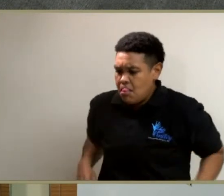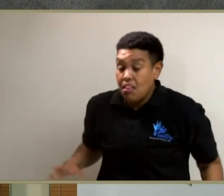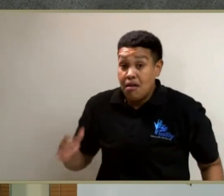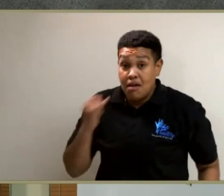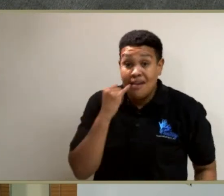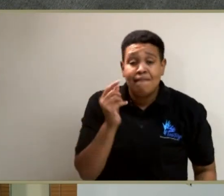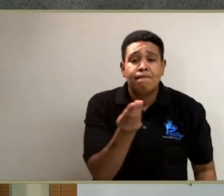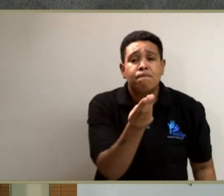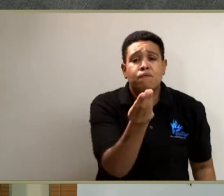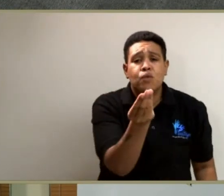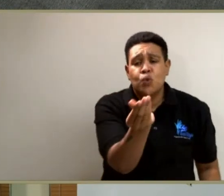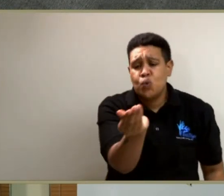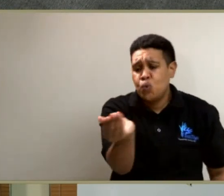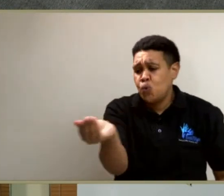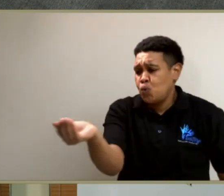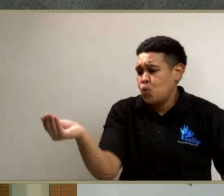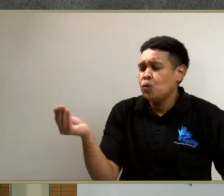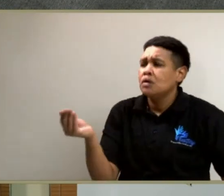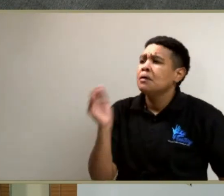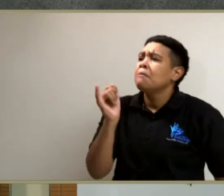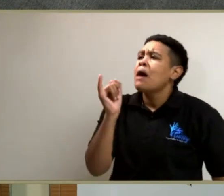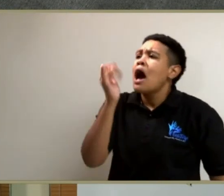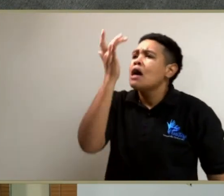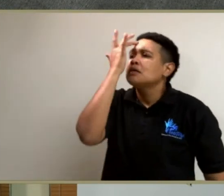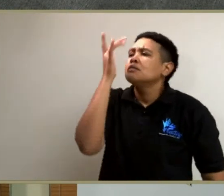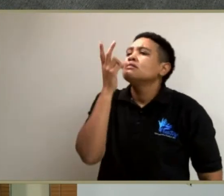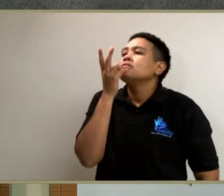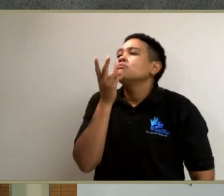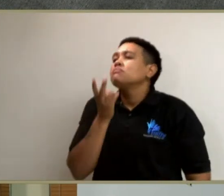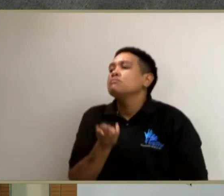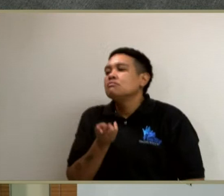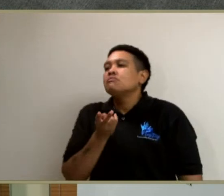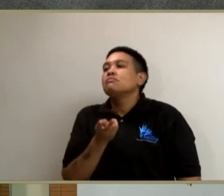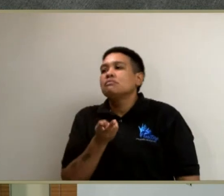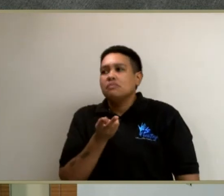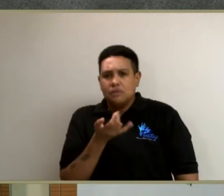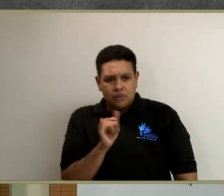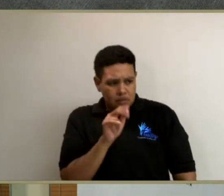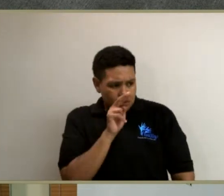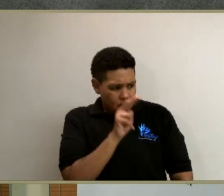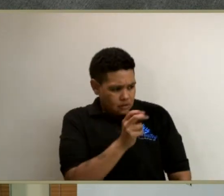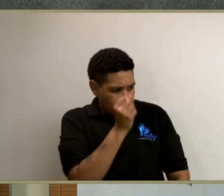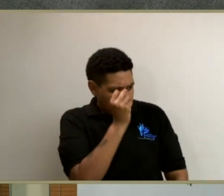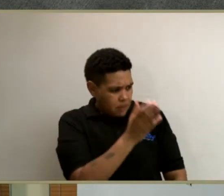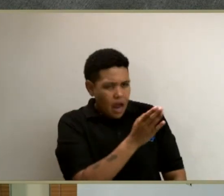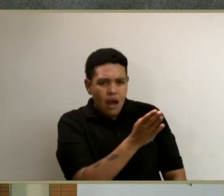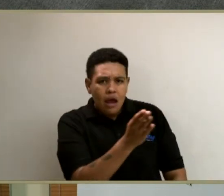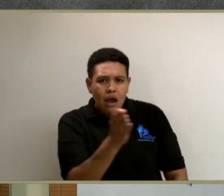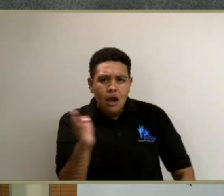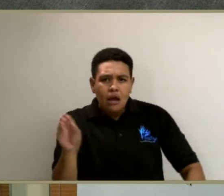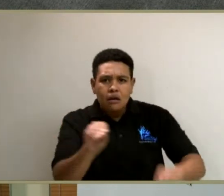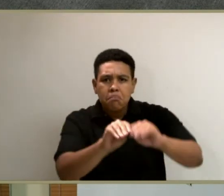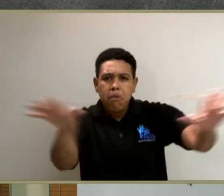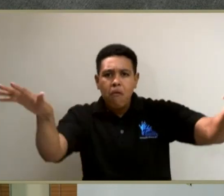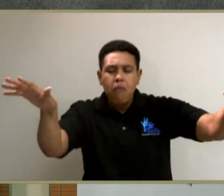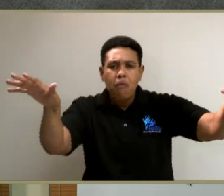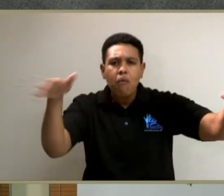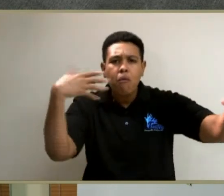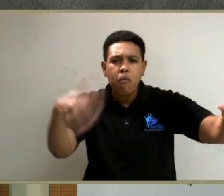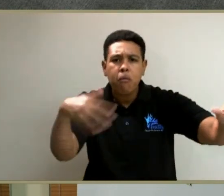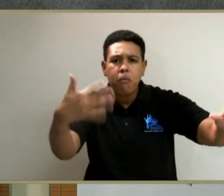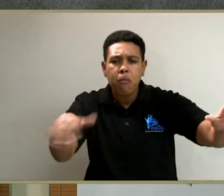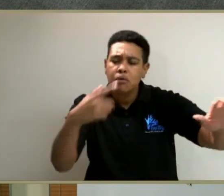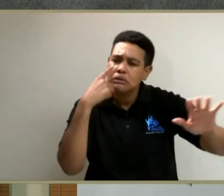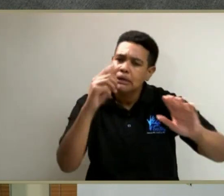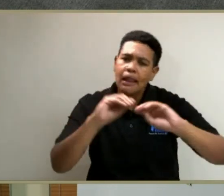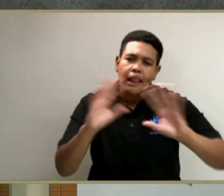a small percentage of them get severely ill, it means that we're still seeing large numbers. And we're certainly seeing that